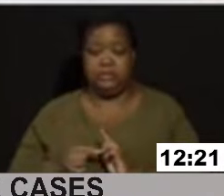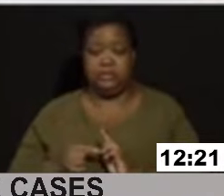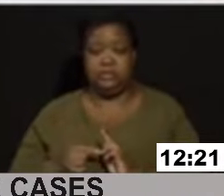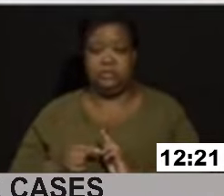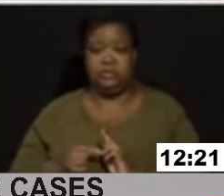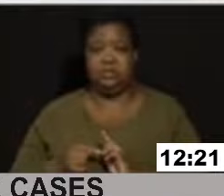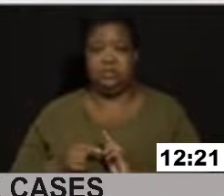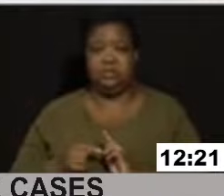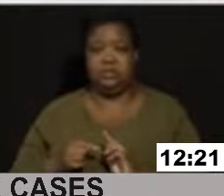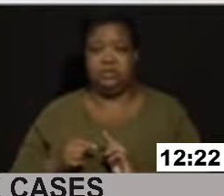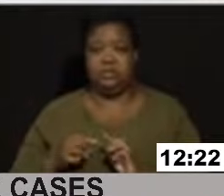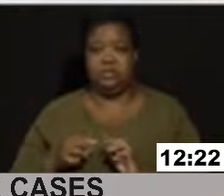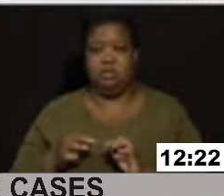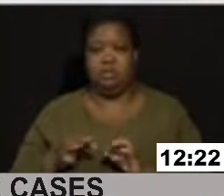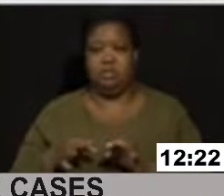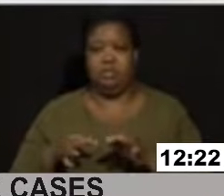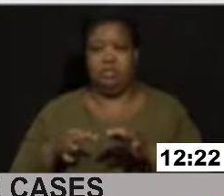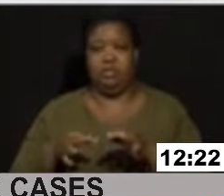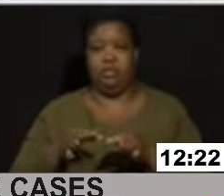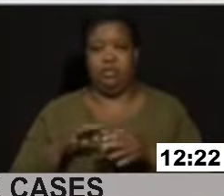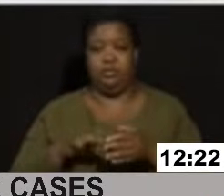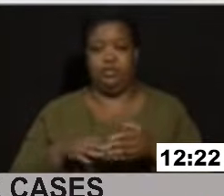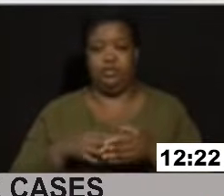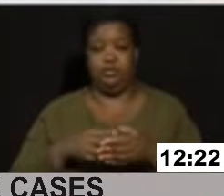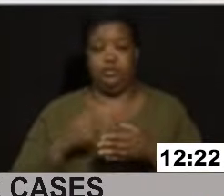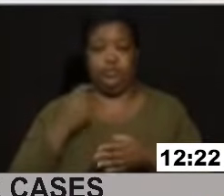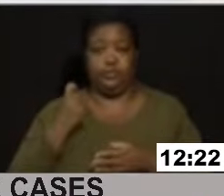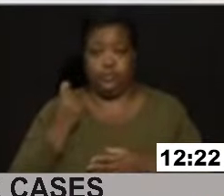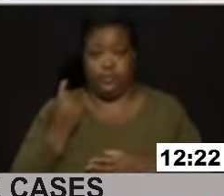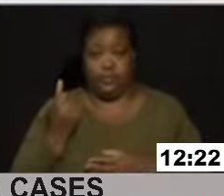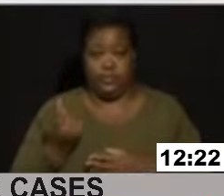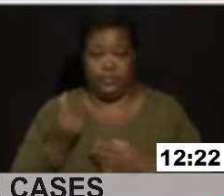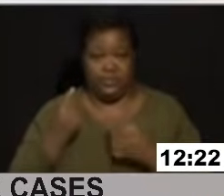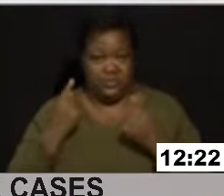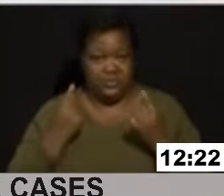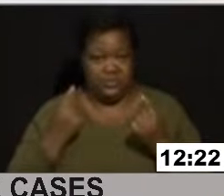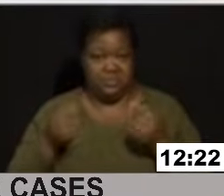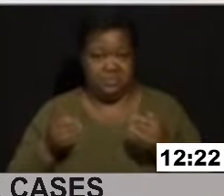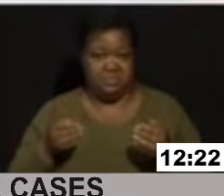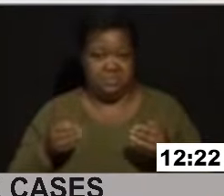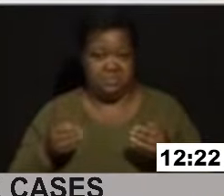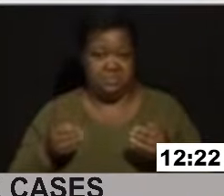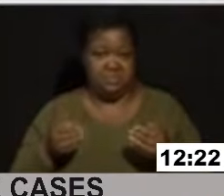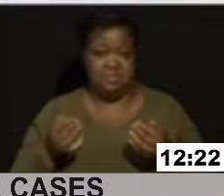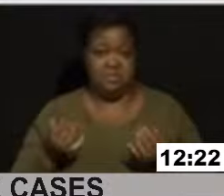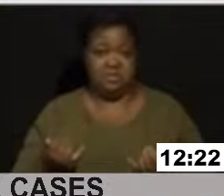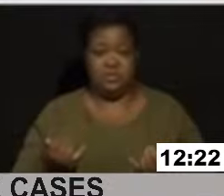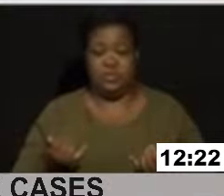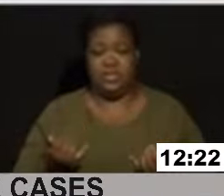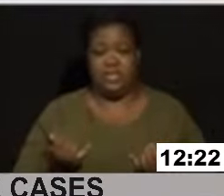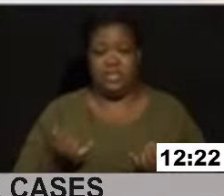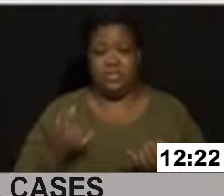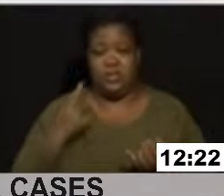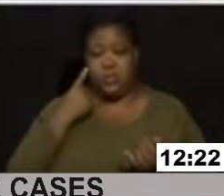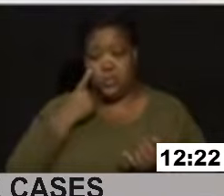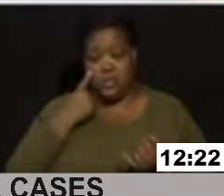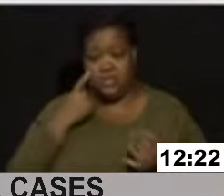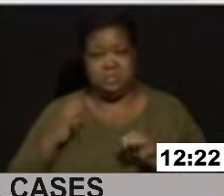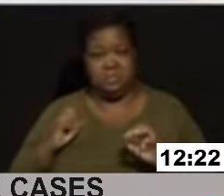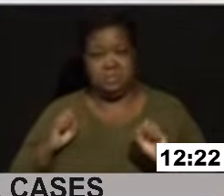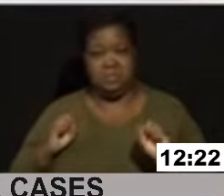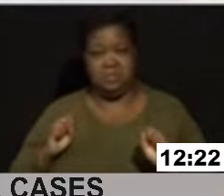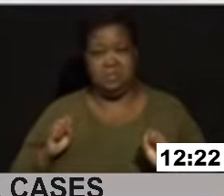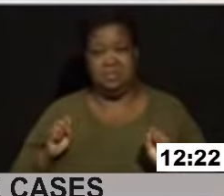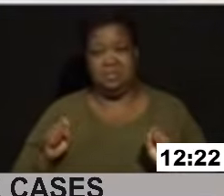scheduled for tomorrow. We thought it would provoke no controversy to have the witness today, but